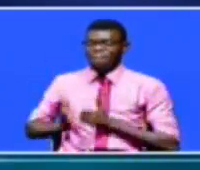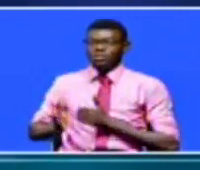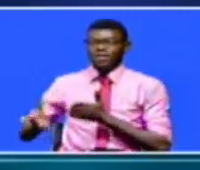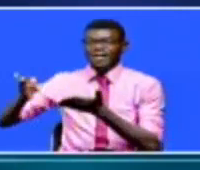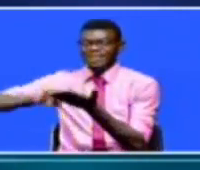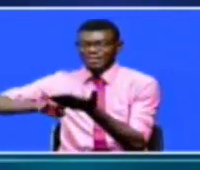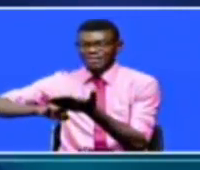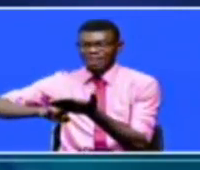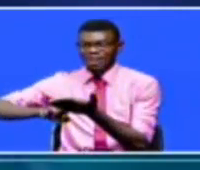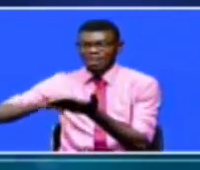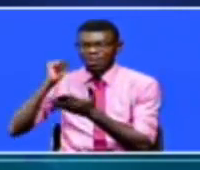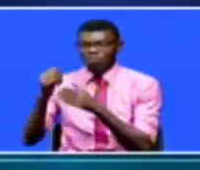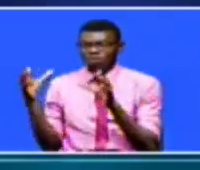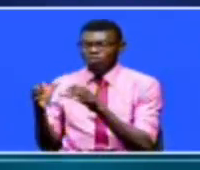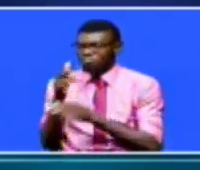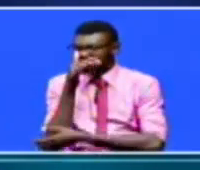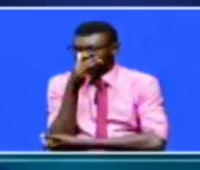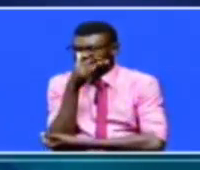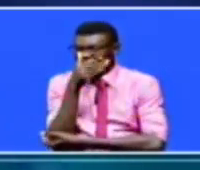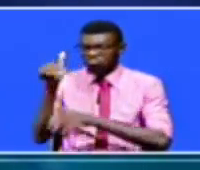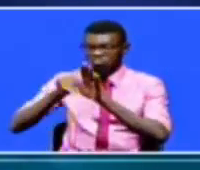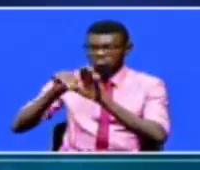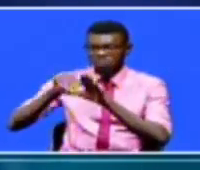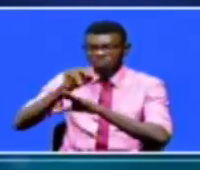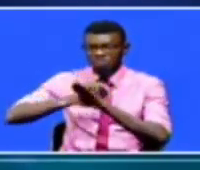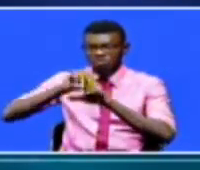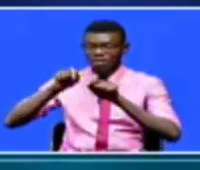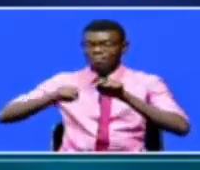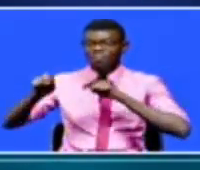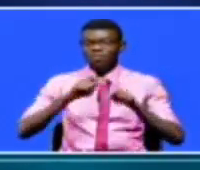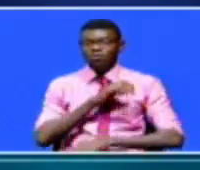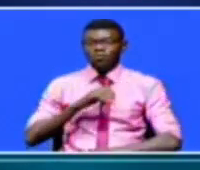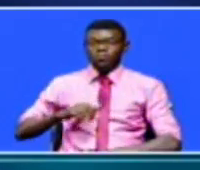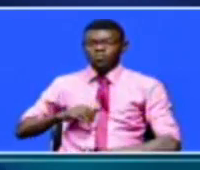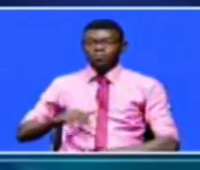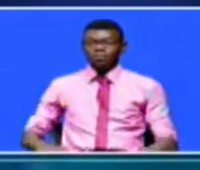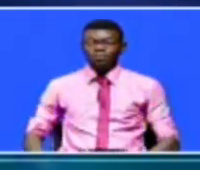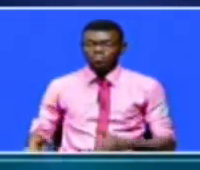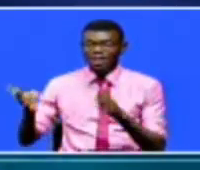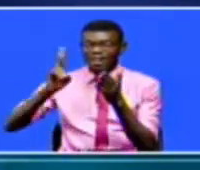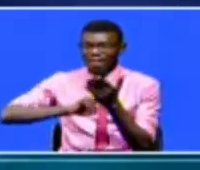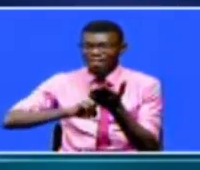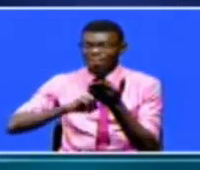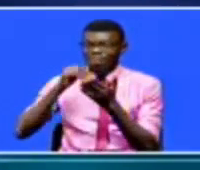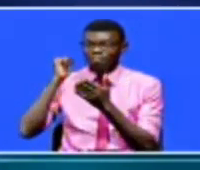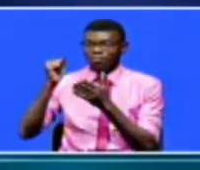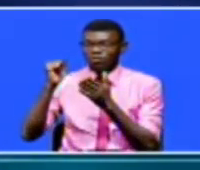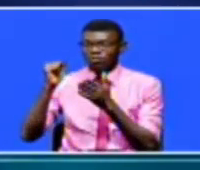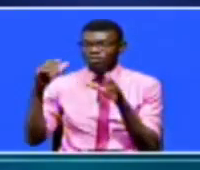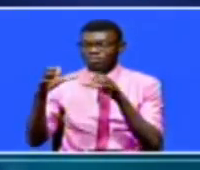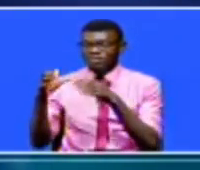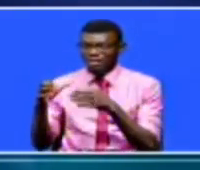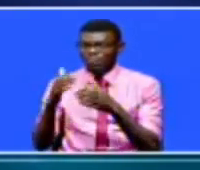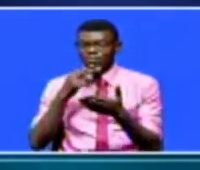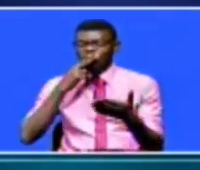have nominated members to the National Management Committee. Acting Registrar of Political Parties Anderitu, in a letter to Jubilee